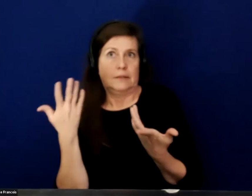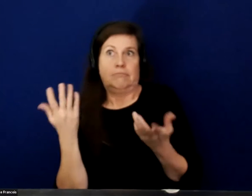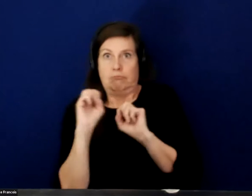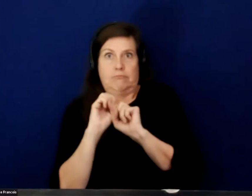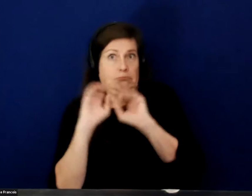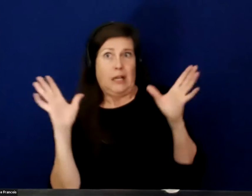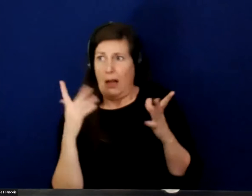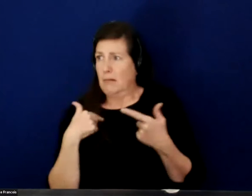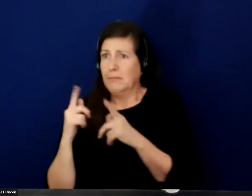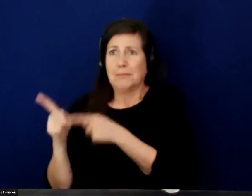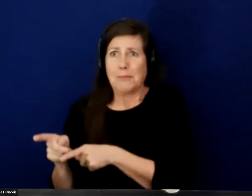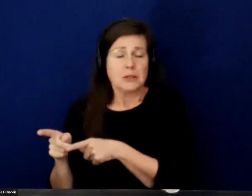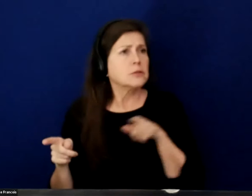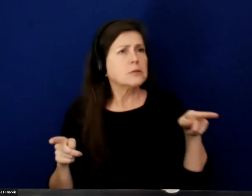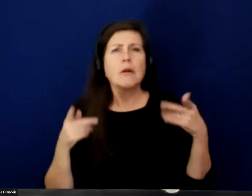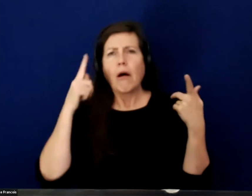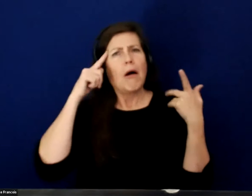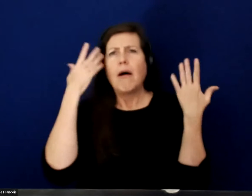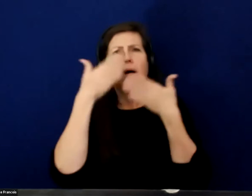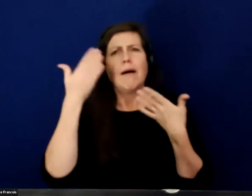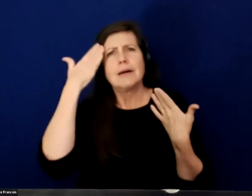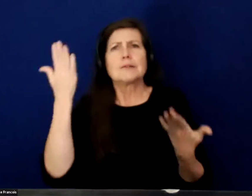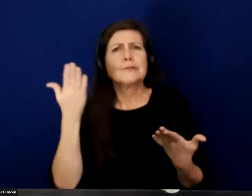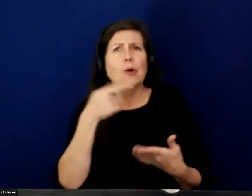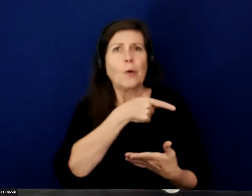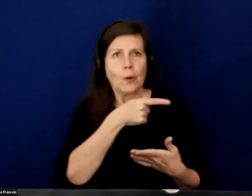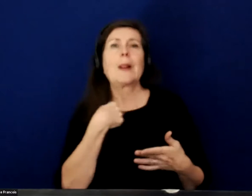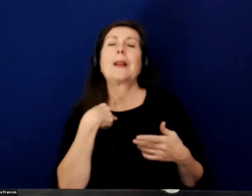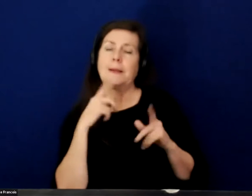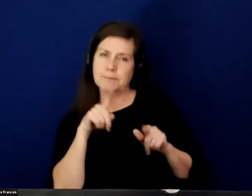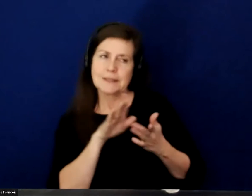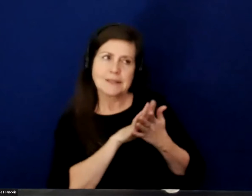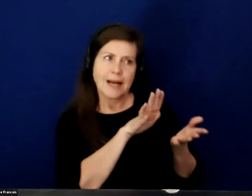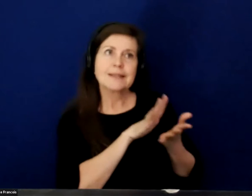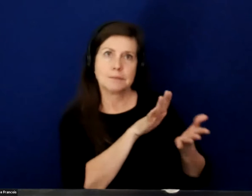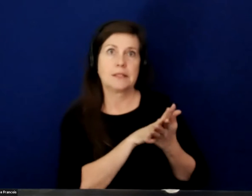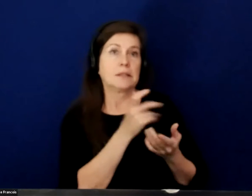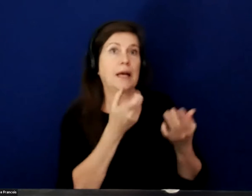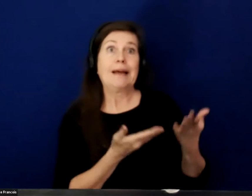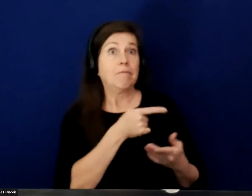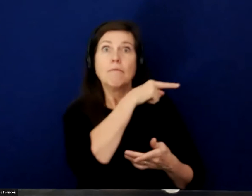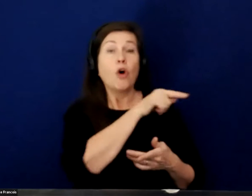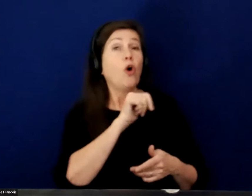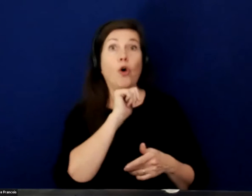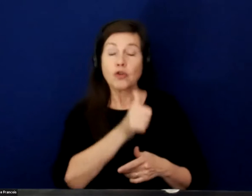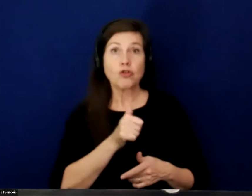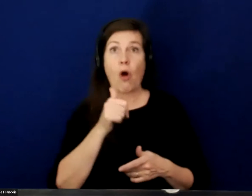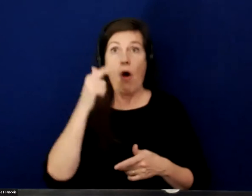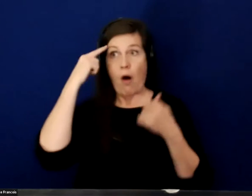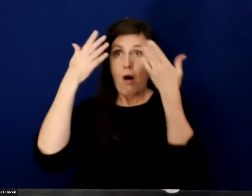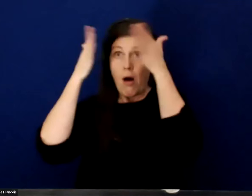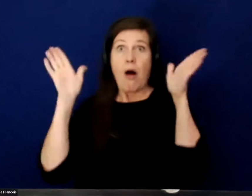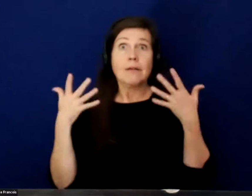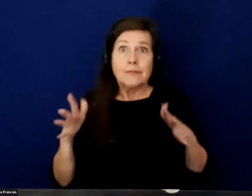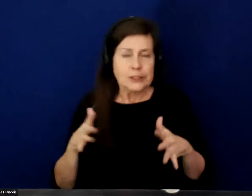explaining the value that we put into the product, I think that's pretty dangerous in general. Yeah.